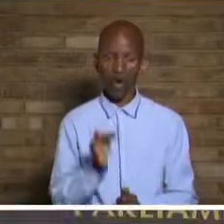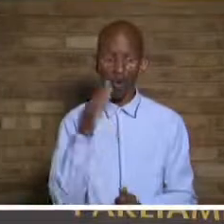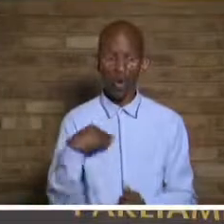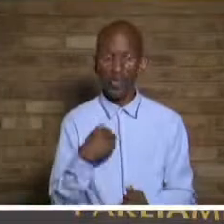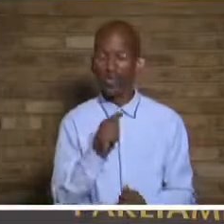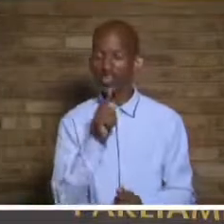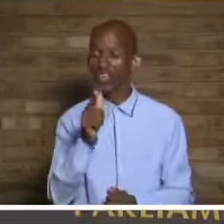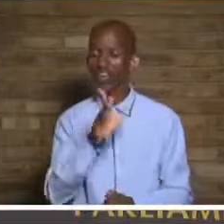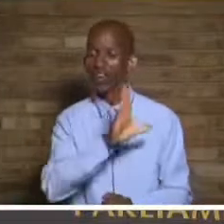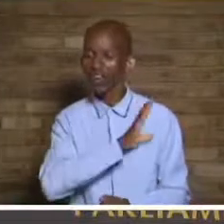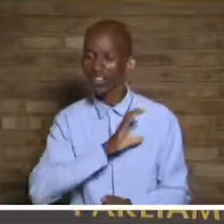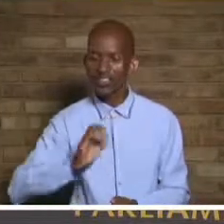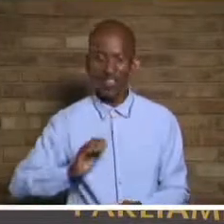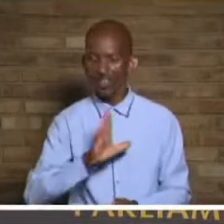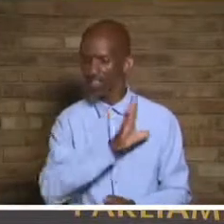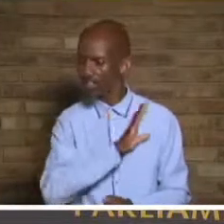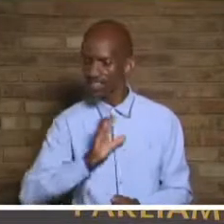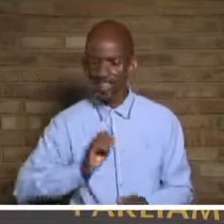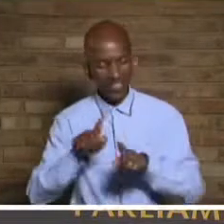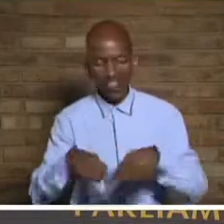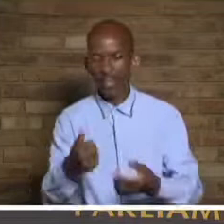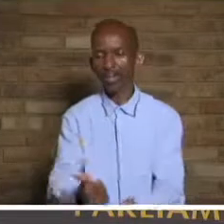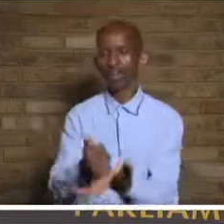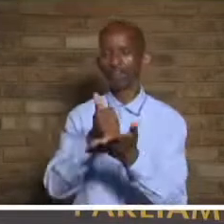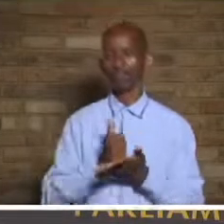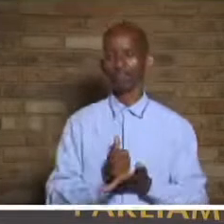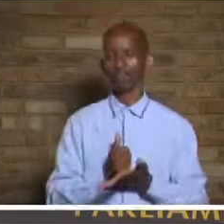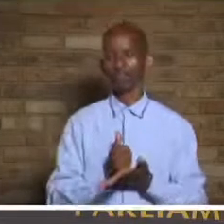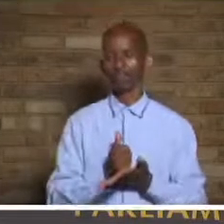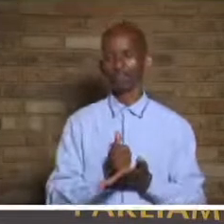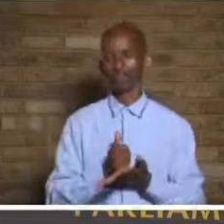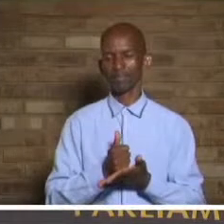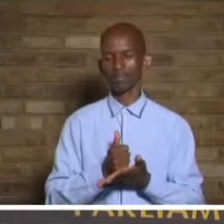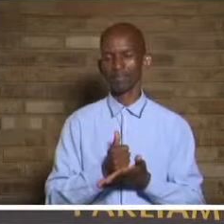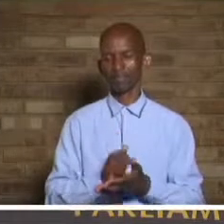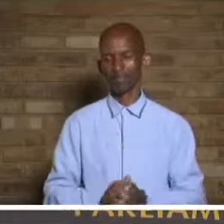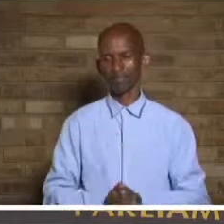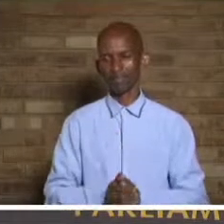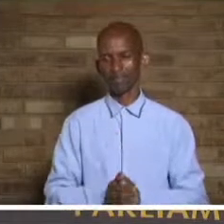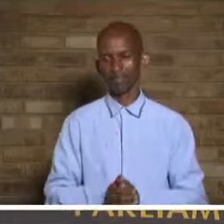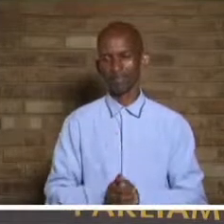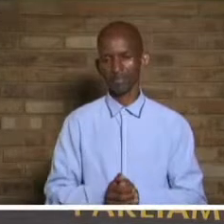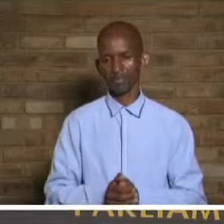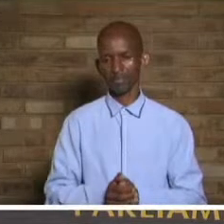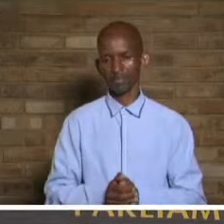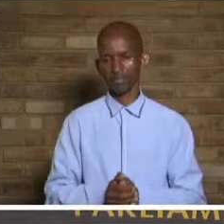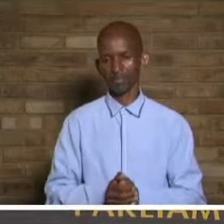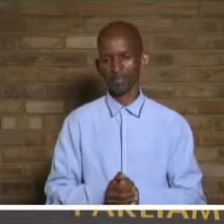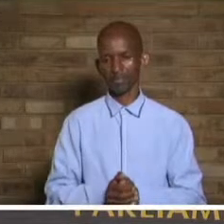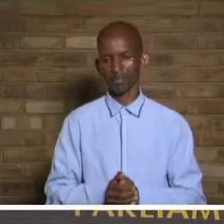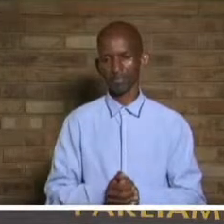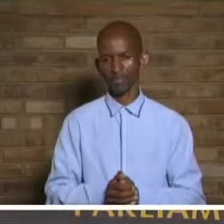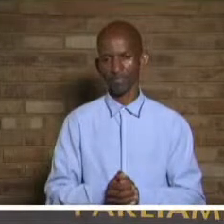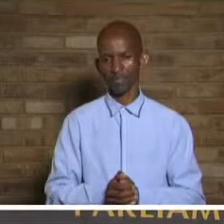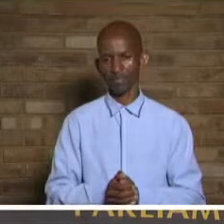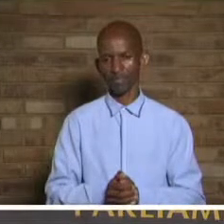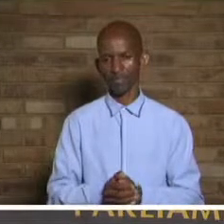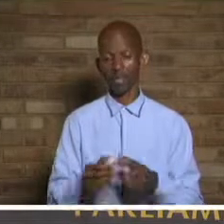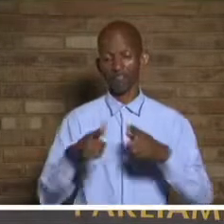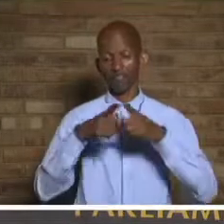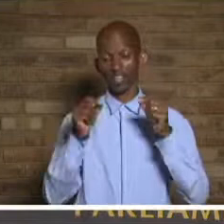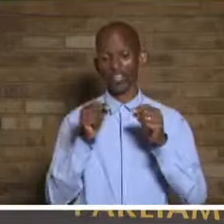ya ko di-counseleng, di-counsellor ha di kgone ho re thusa. Even when we report to the councillors are not assisting us. Ke a qeta